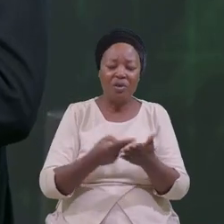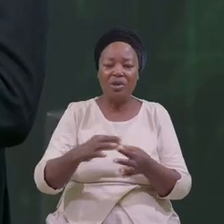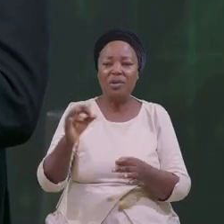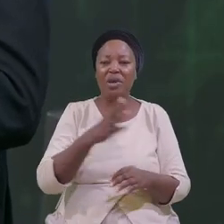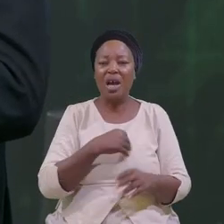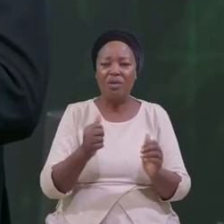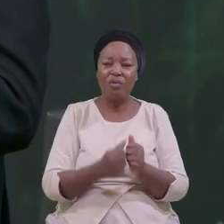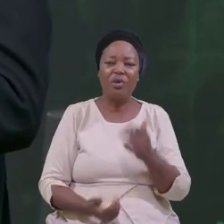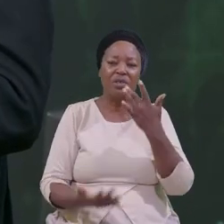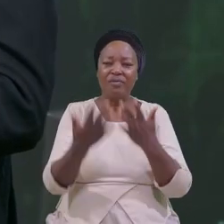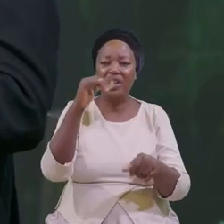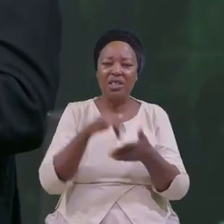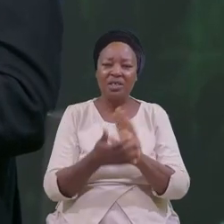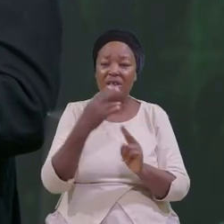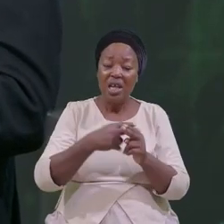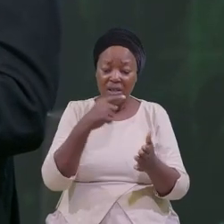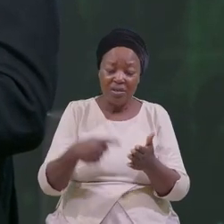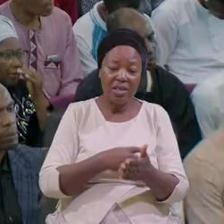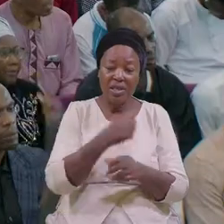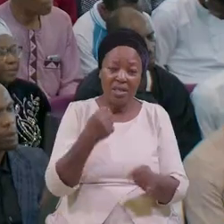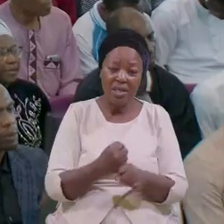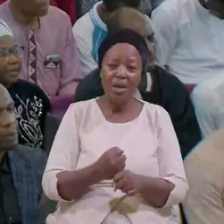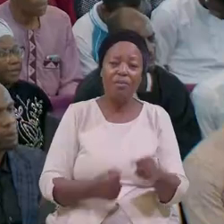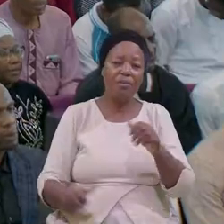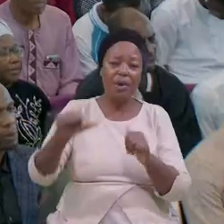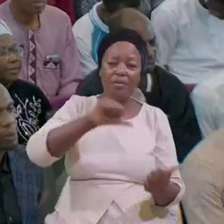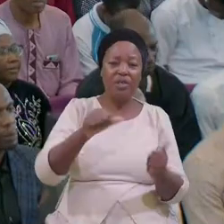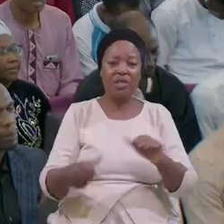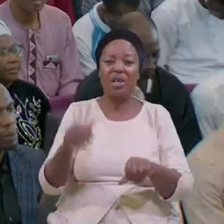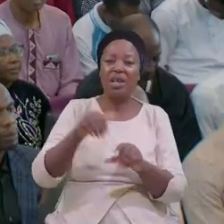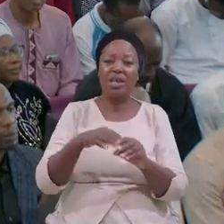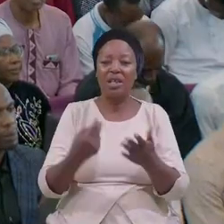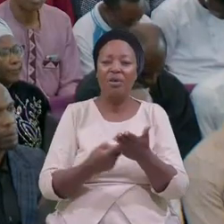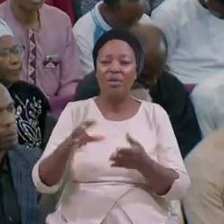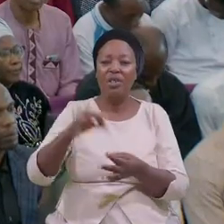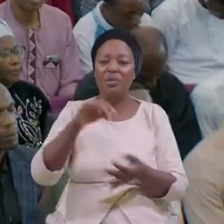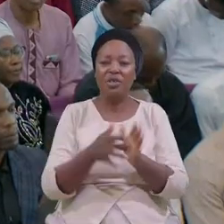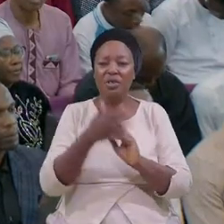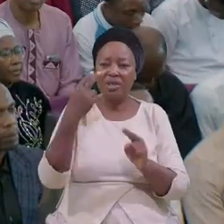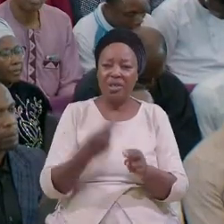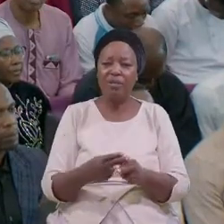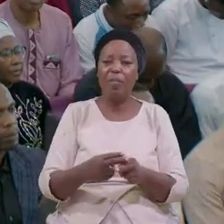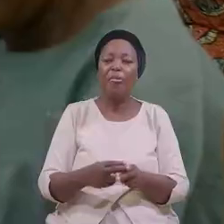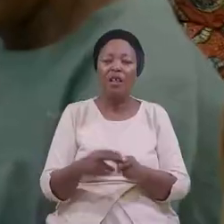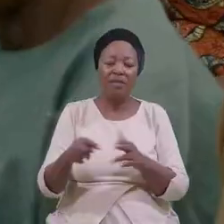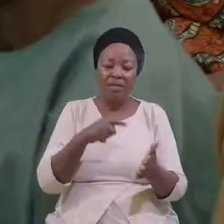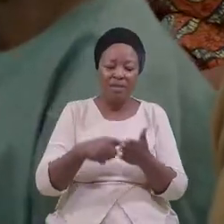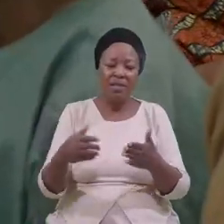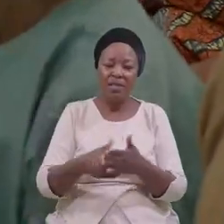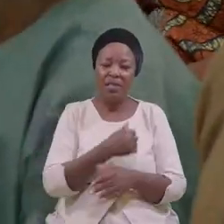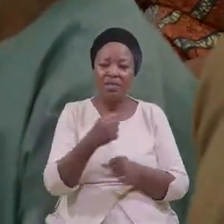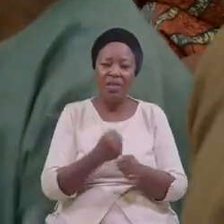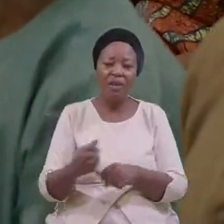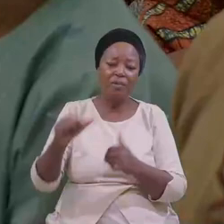year, baptism in the Holy Ghost. This year, baptism with fire. Look at